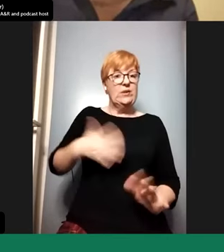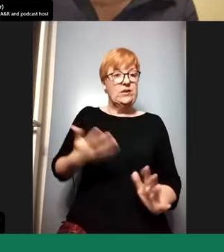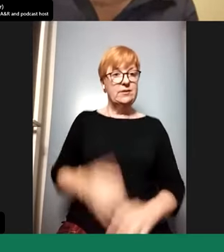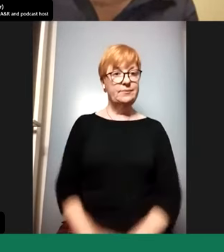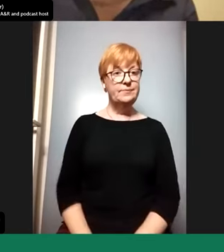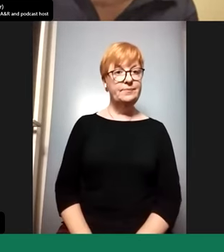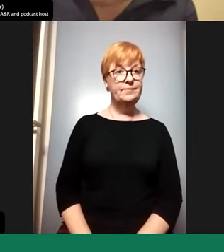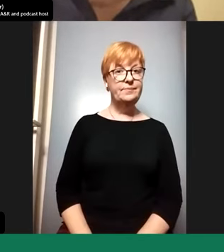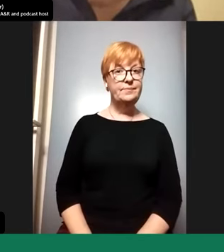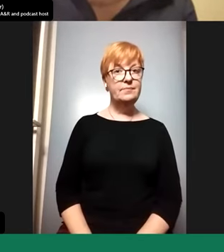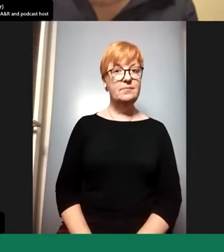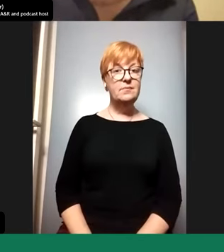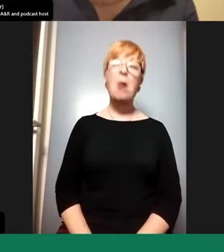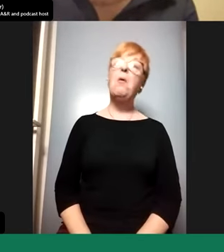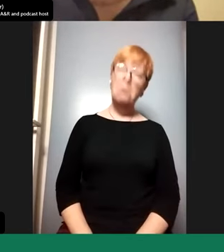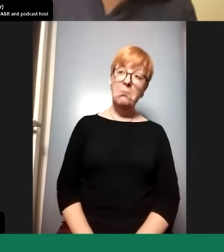It could be.